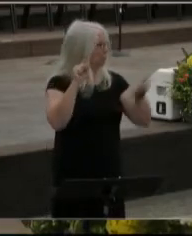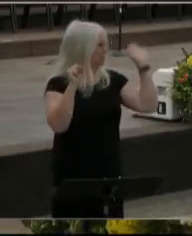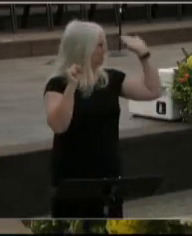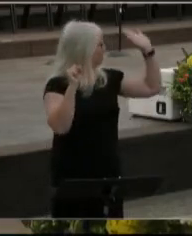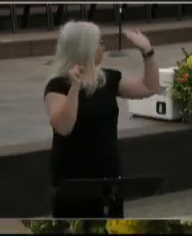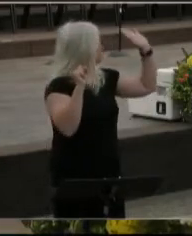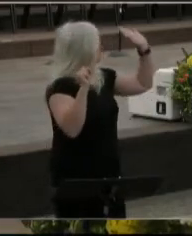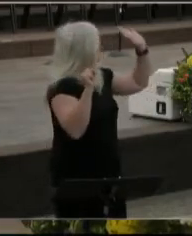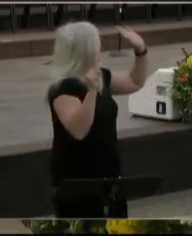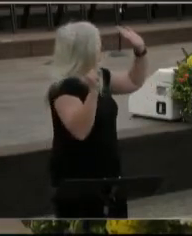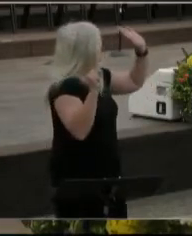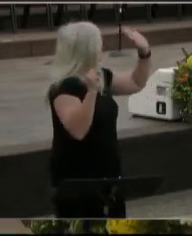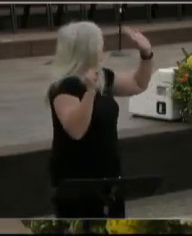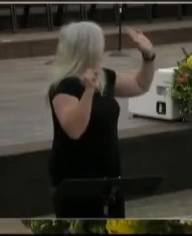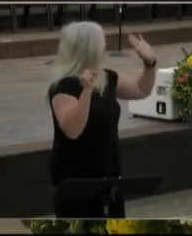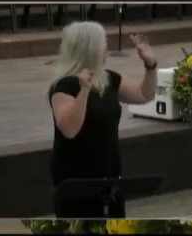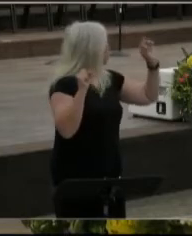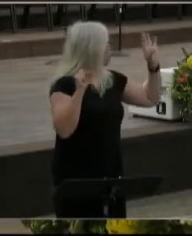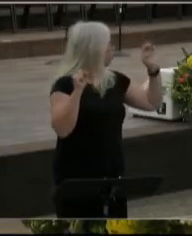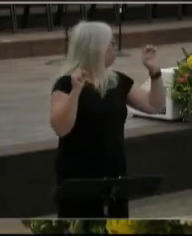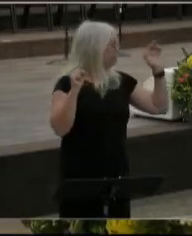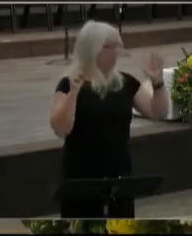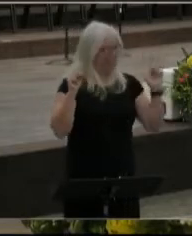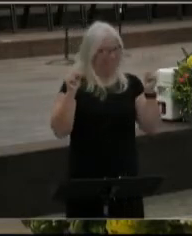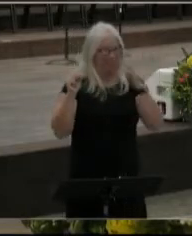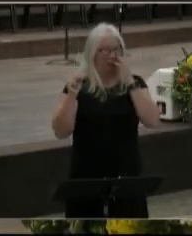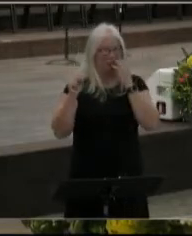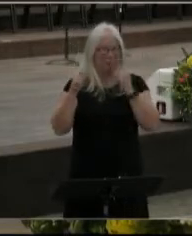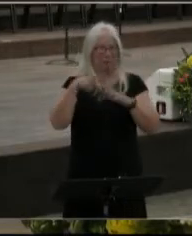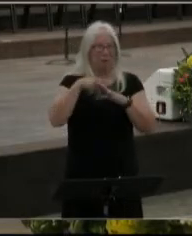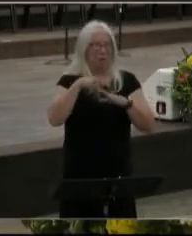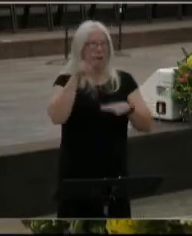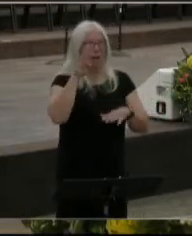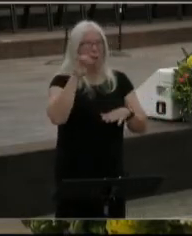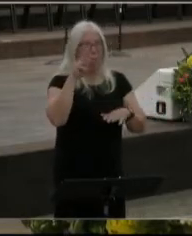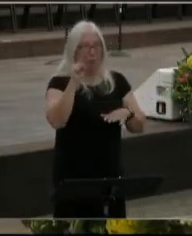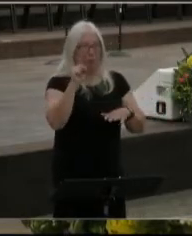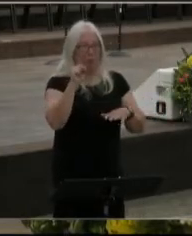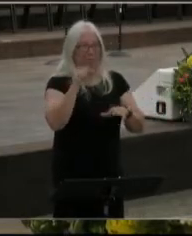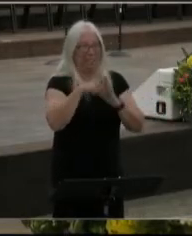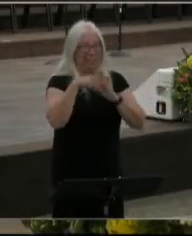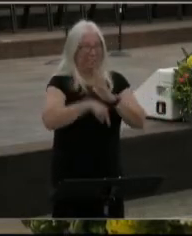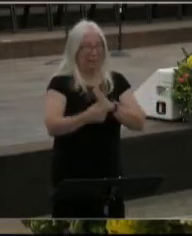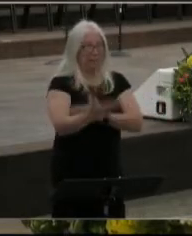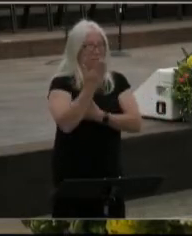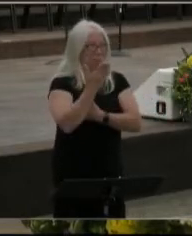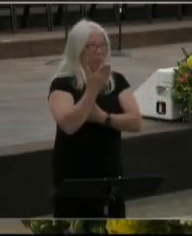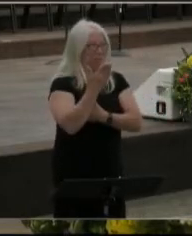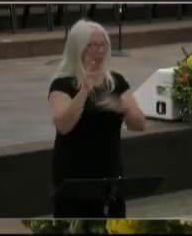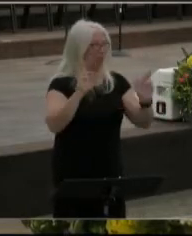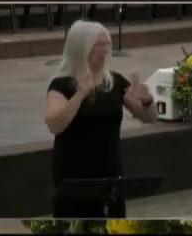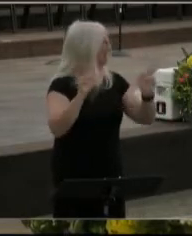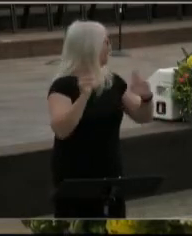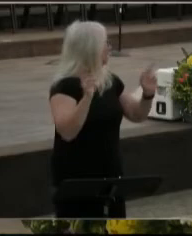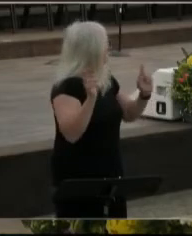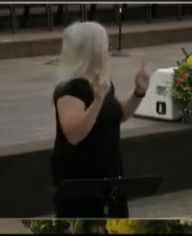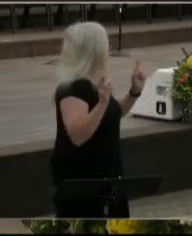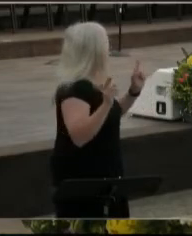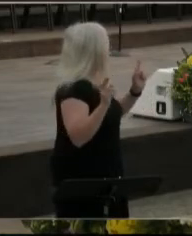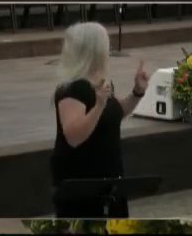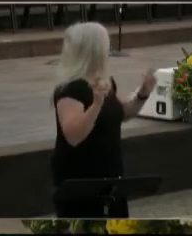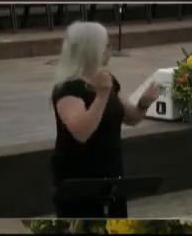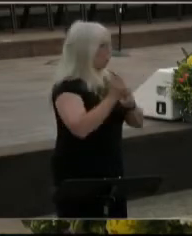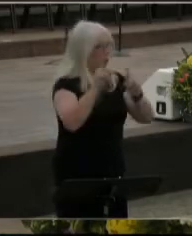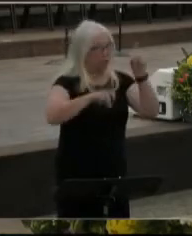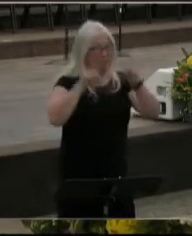what you call that? Rodeo, bull riding. Anybody? Yes, that's... It's going to get deep this morning, folks. Get ready. That was a